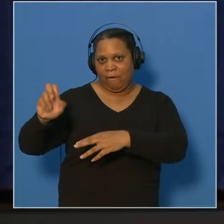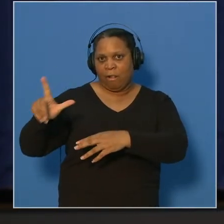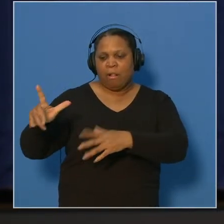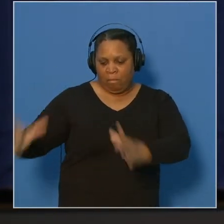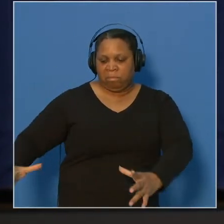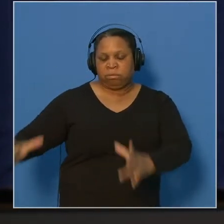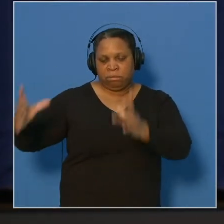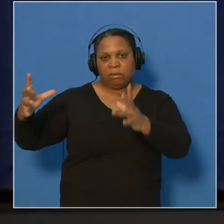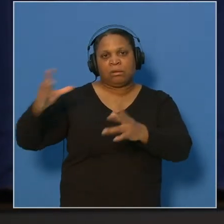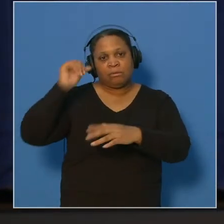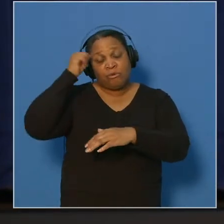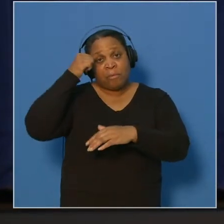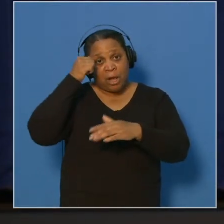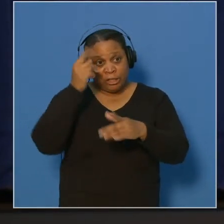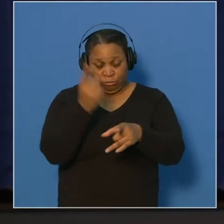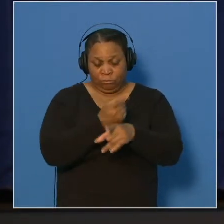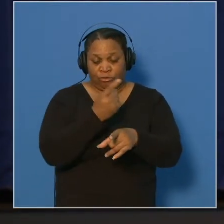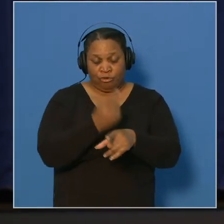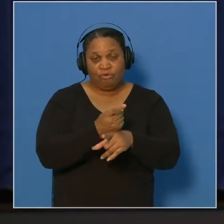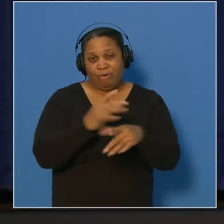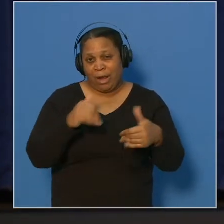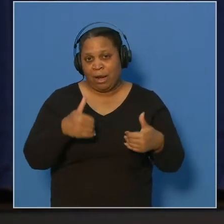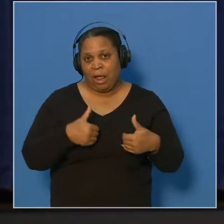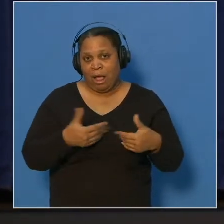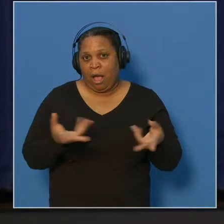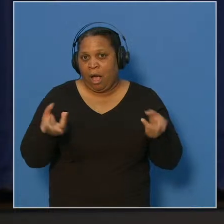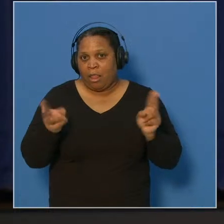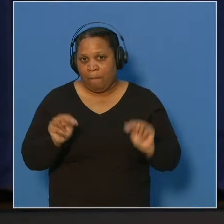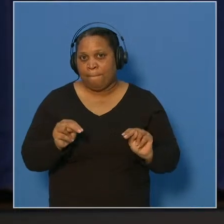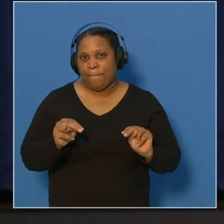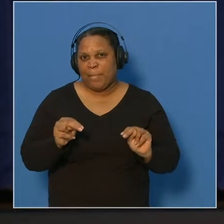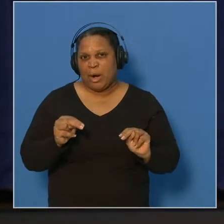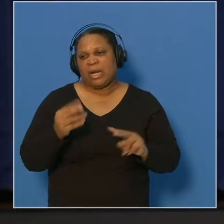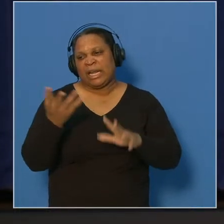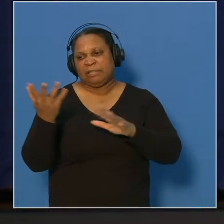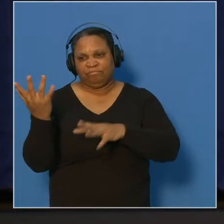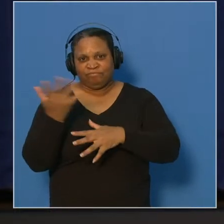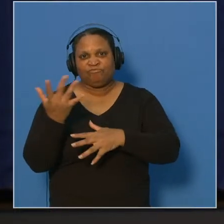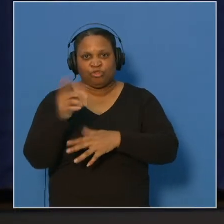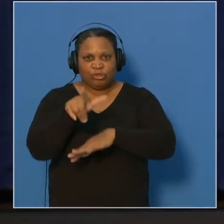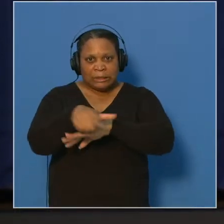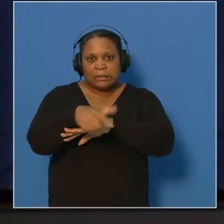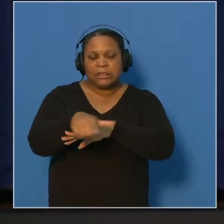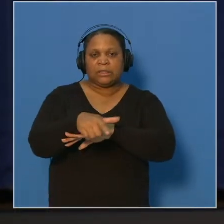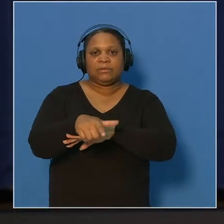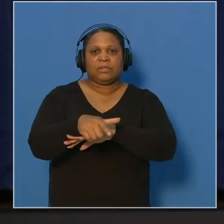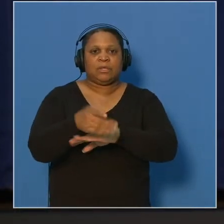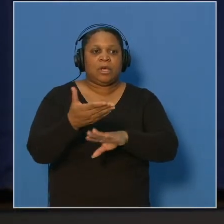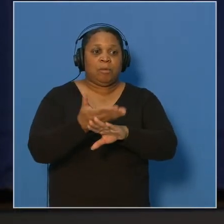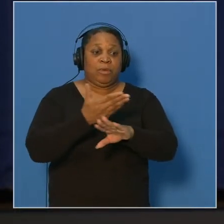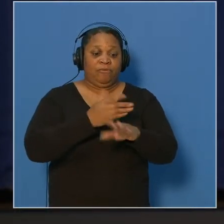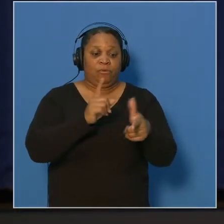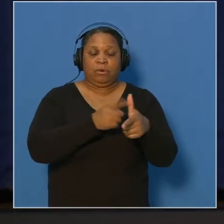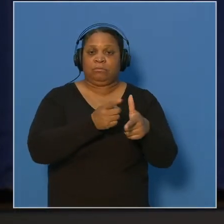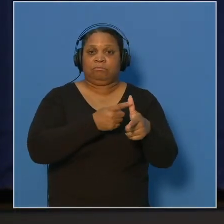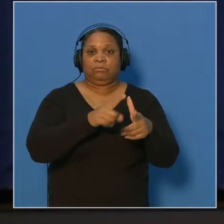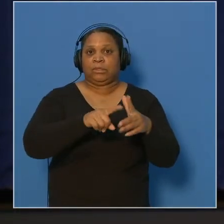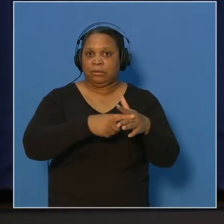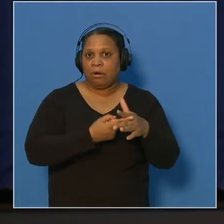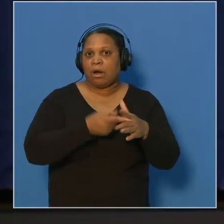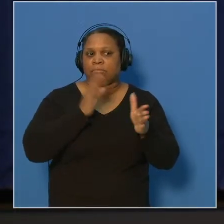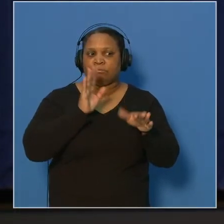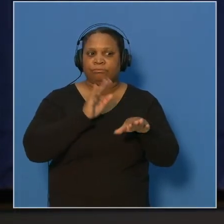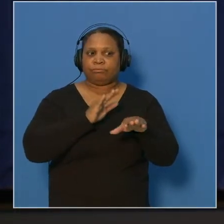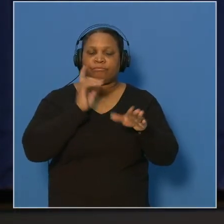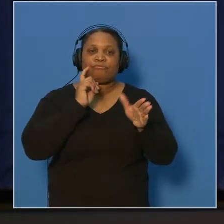to remind you of the correct procedures for burning horticultural waste on your property. Number one, before starting your controlled burn, you should